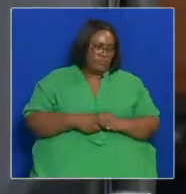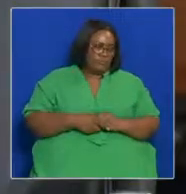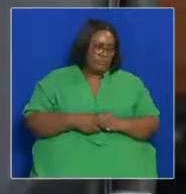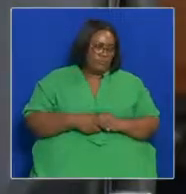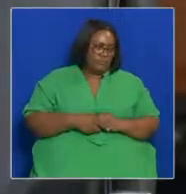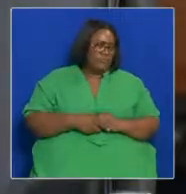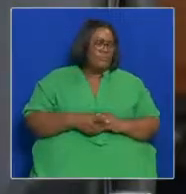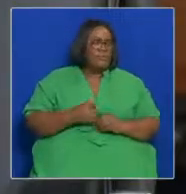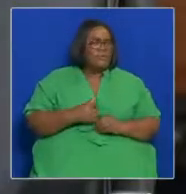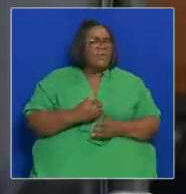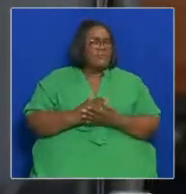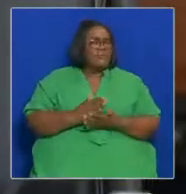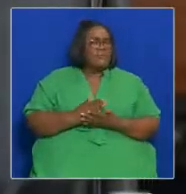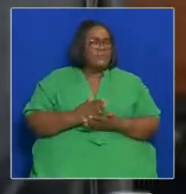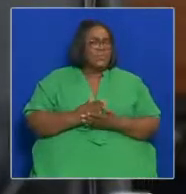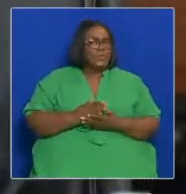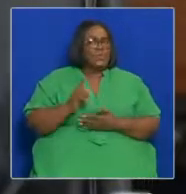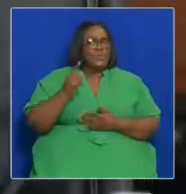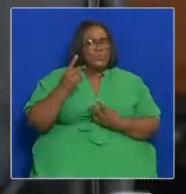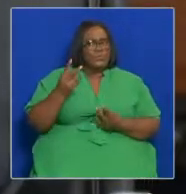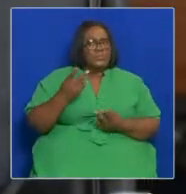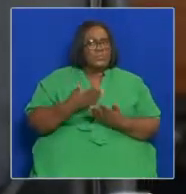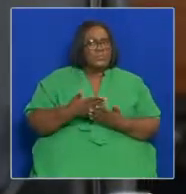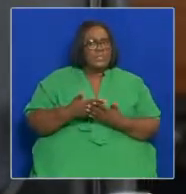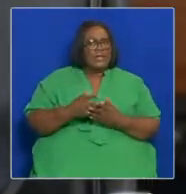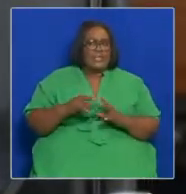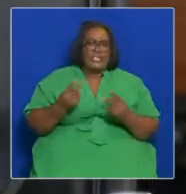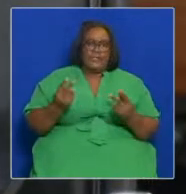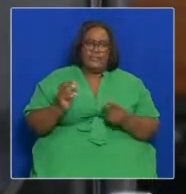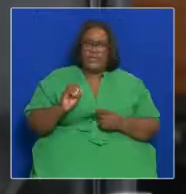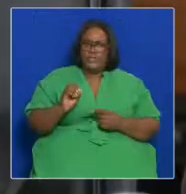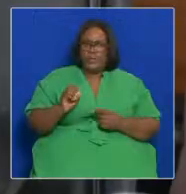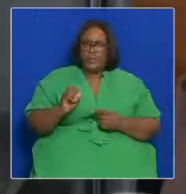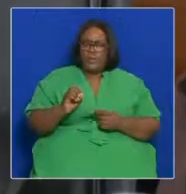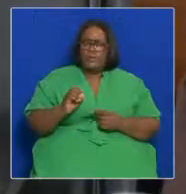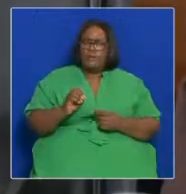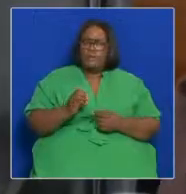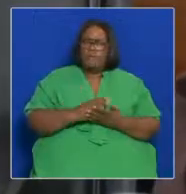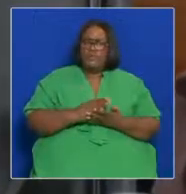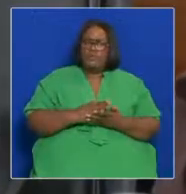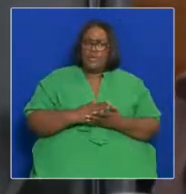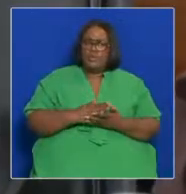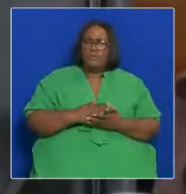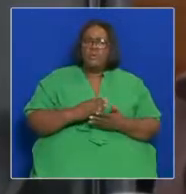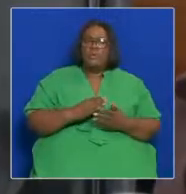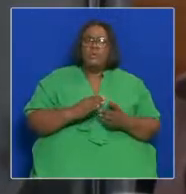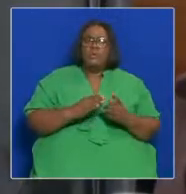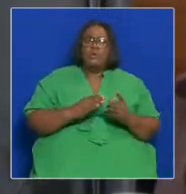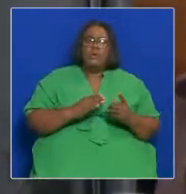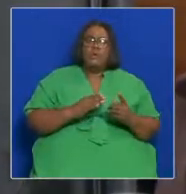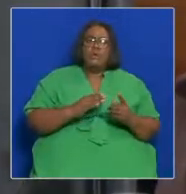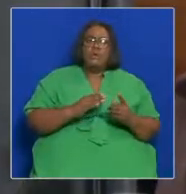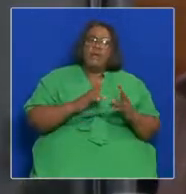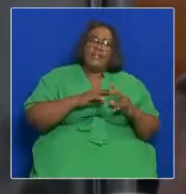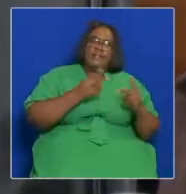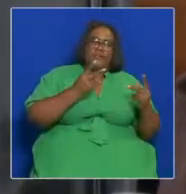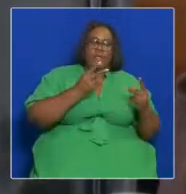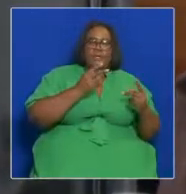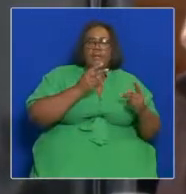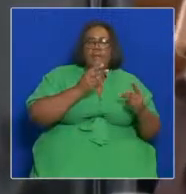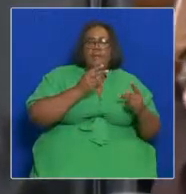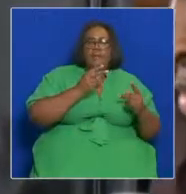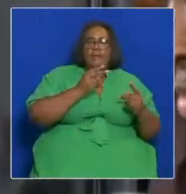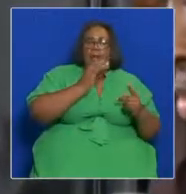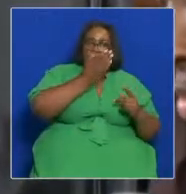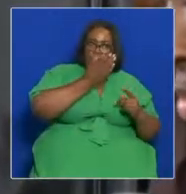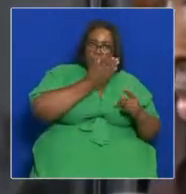that there's a difference between what you call a sort of a difference in approach, or when Chief Perumal says to you,